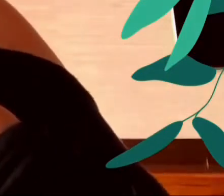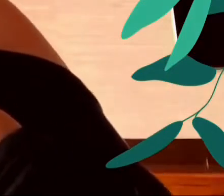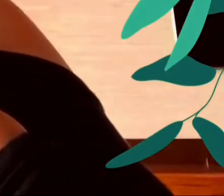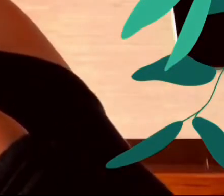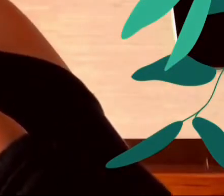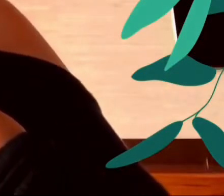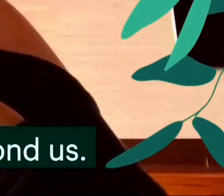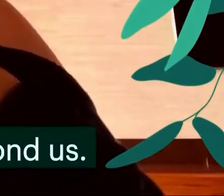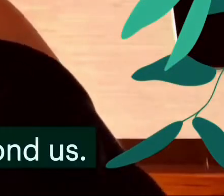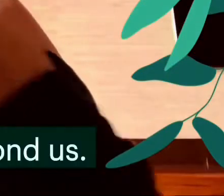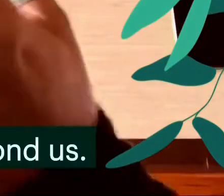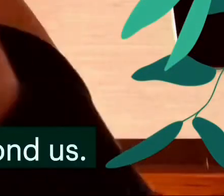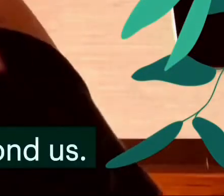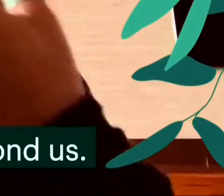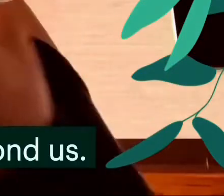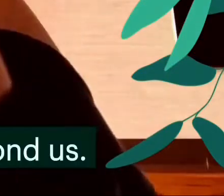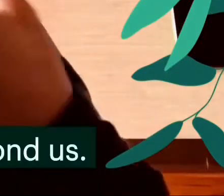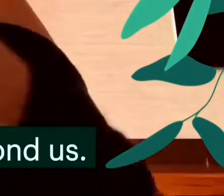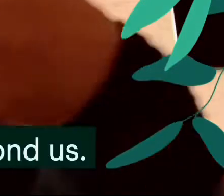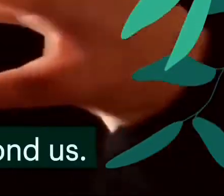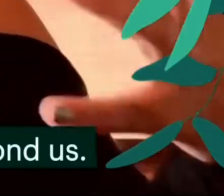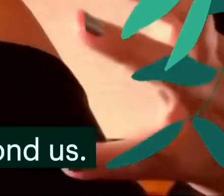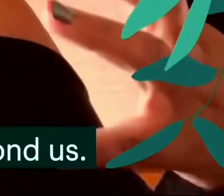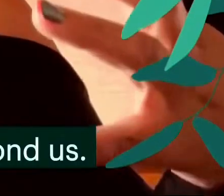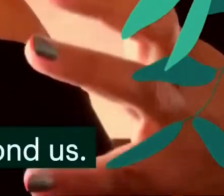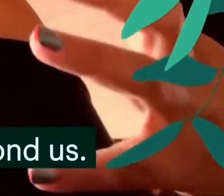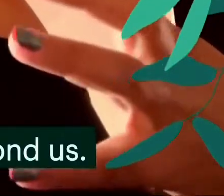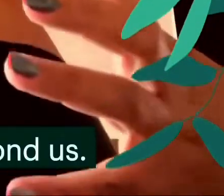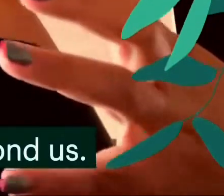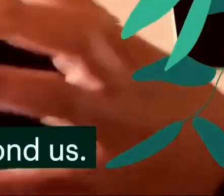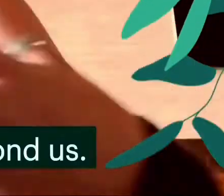my path. It's something between us and beyond us.